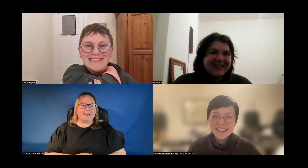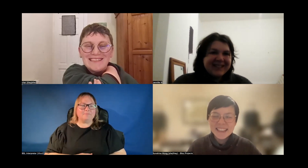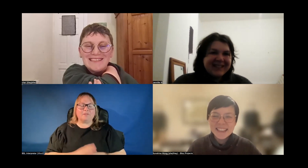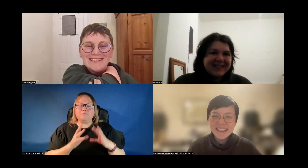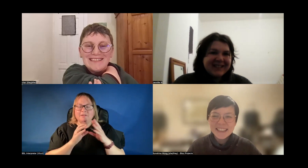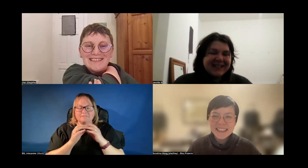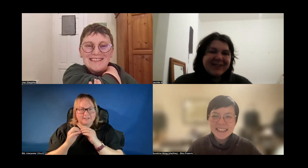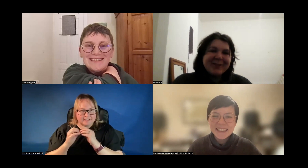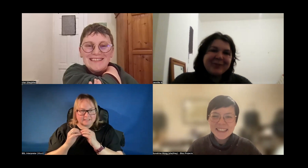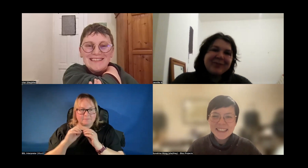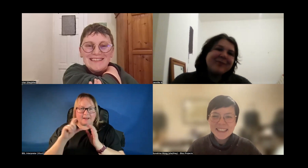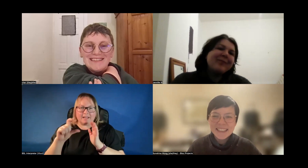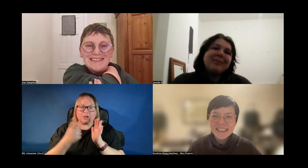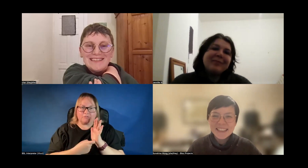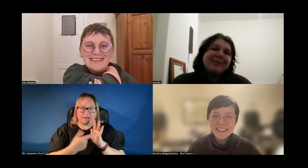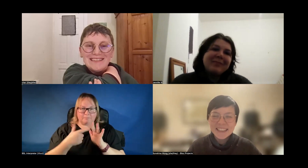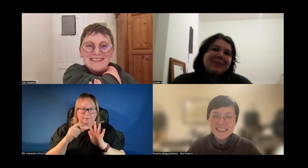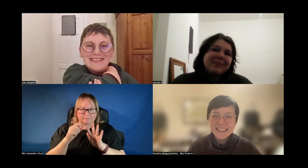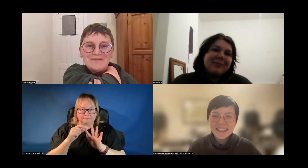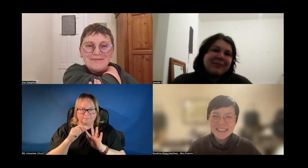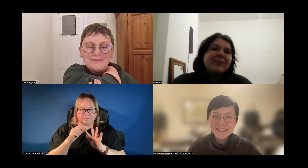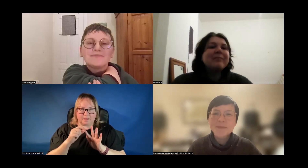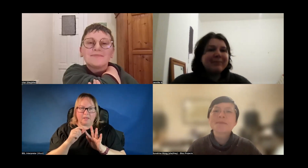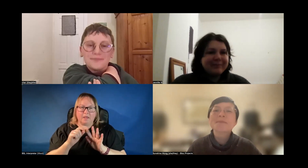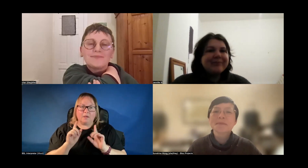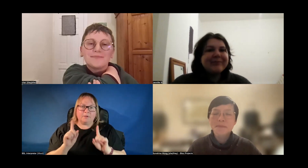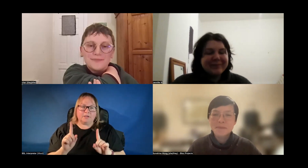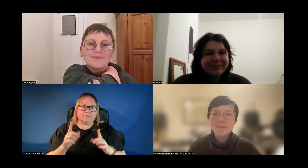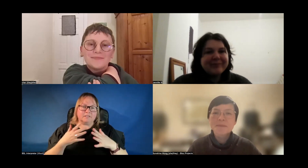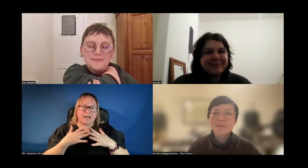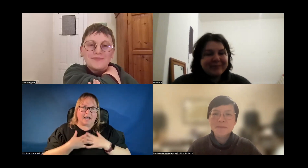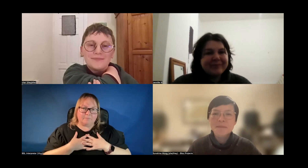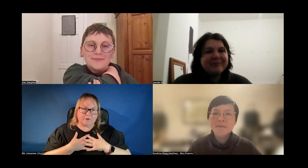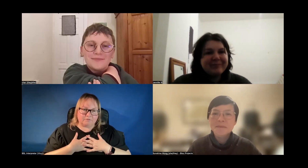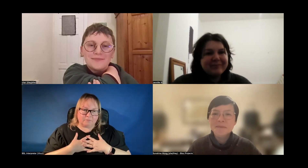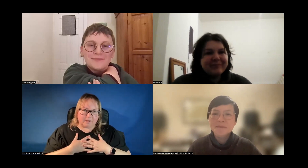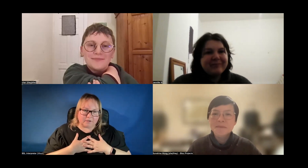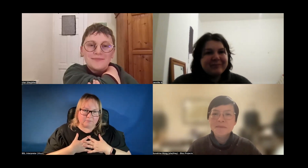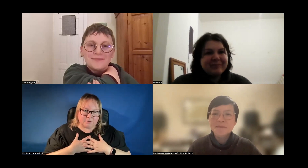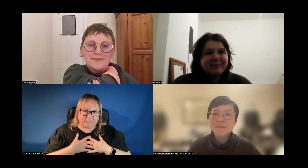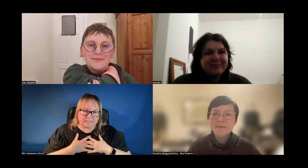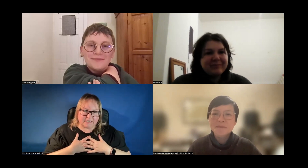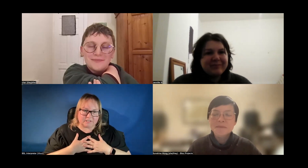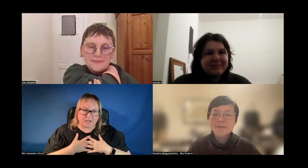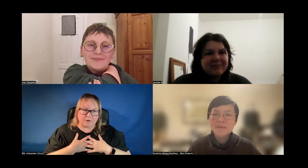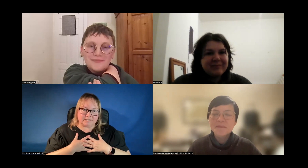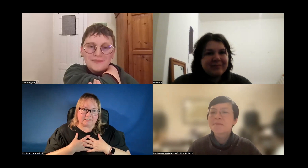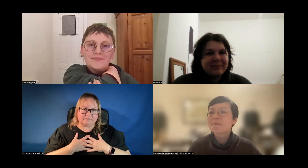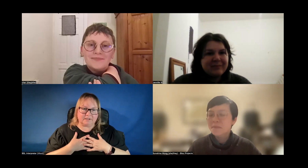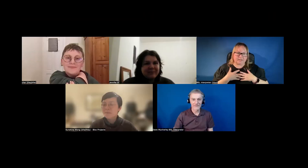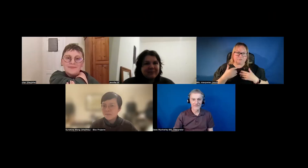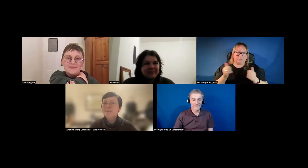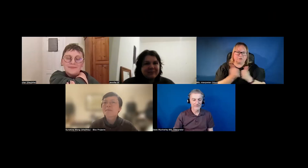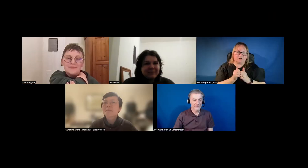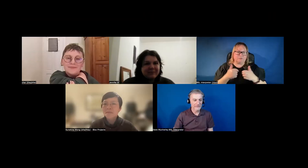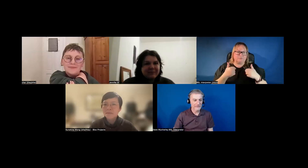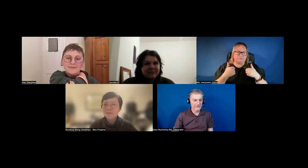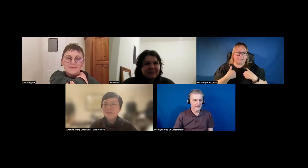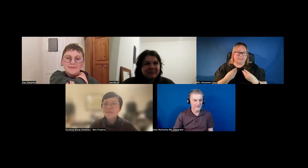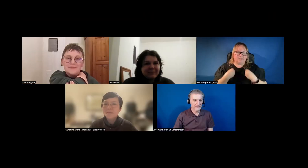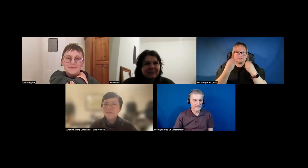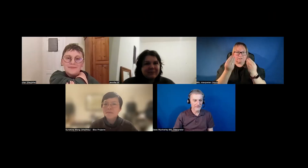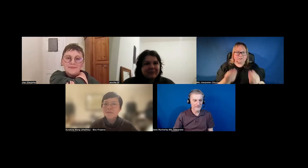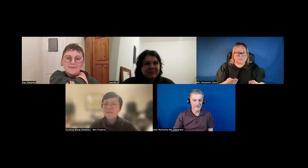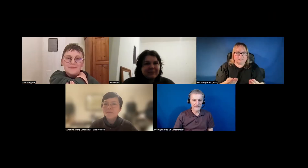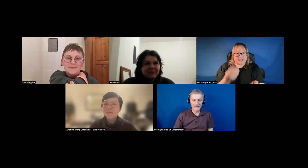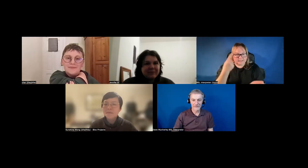So we've been finger spelling Crip because I'm not from that community, so I didn't feel it was appropriate for